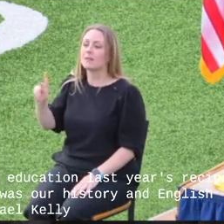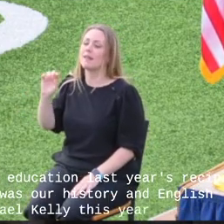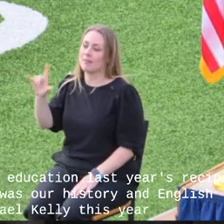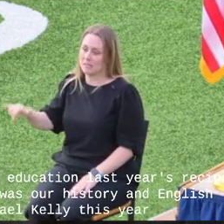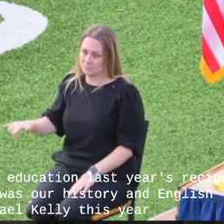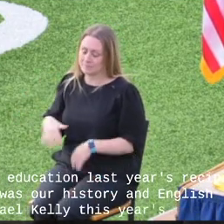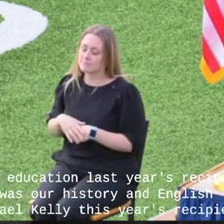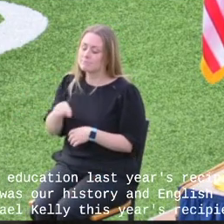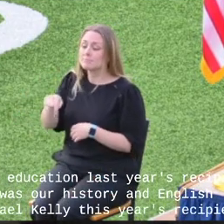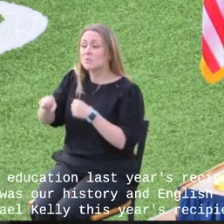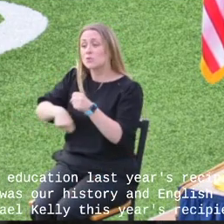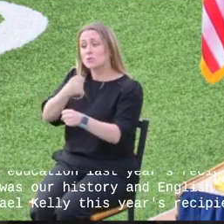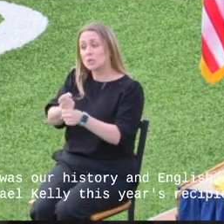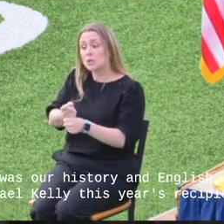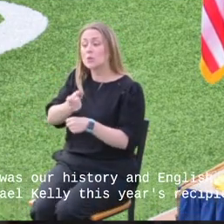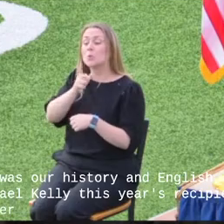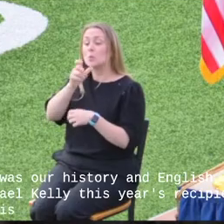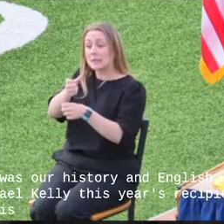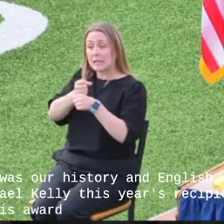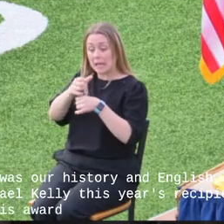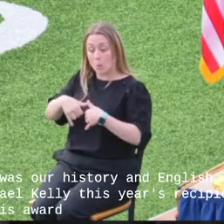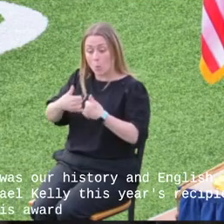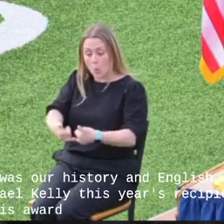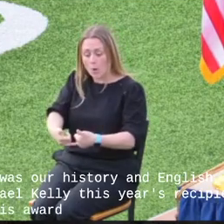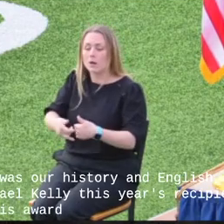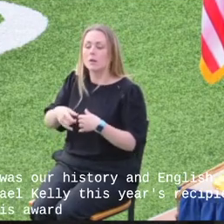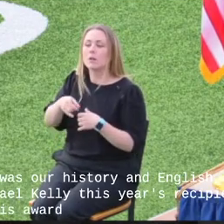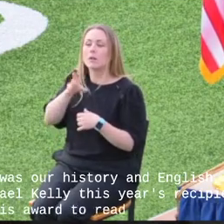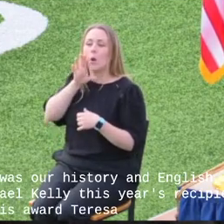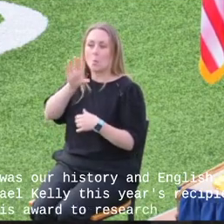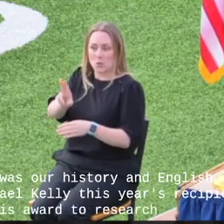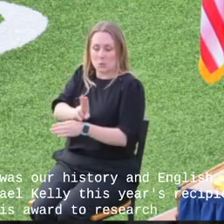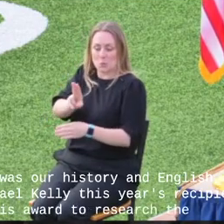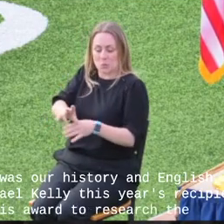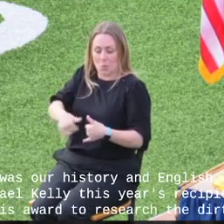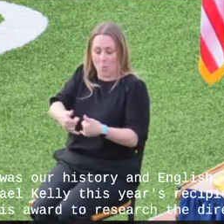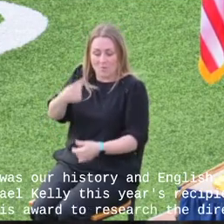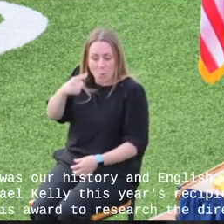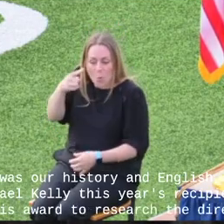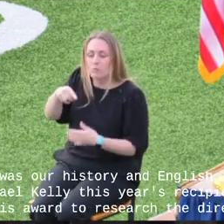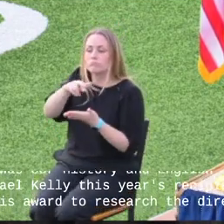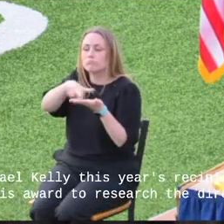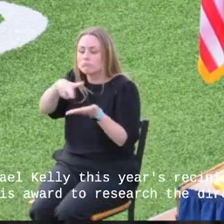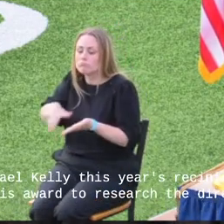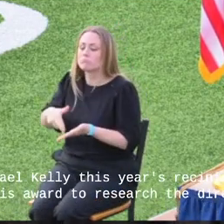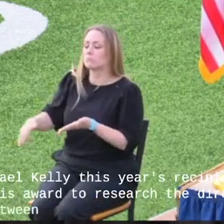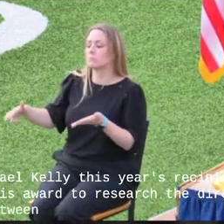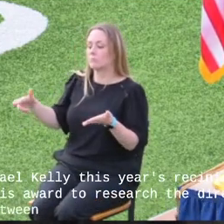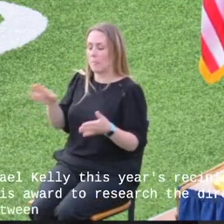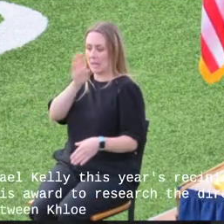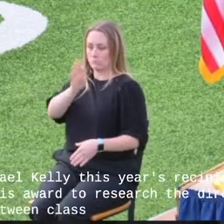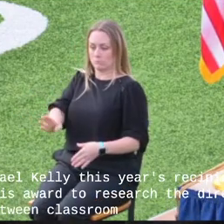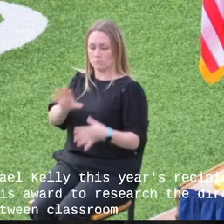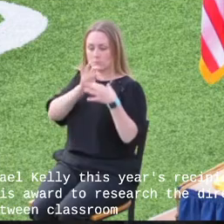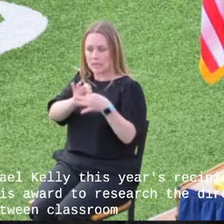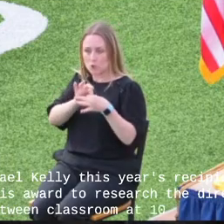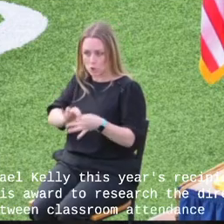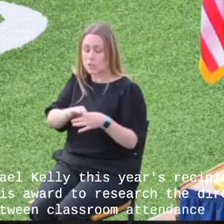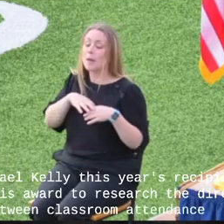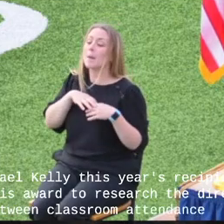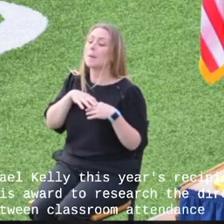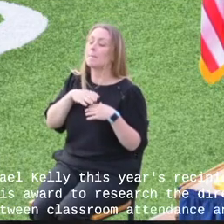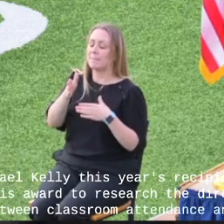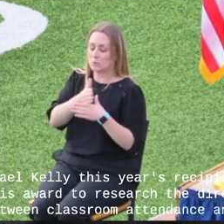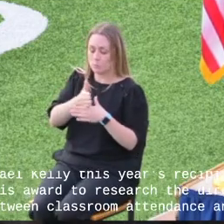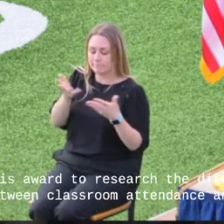year's recipient will be using his award to research the direct relationship between classroom attendance